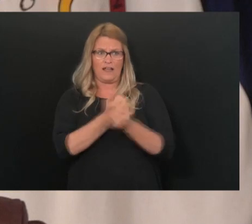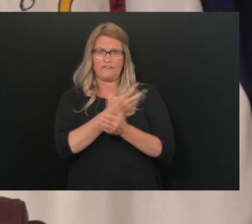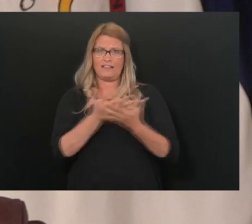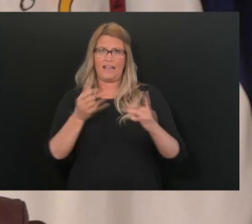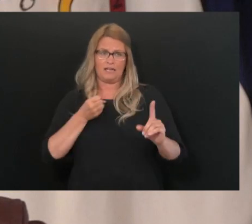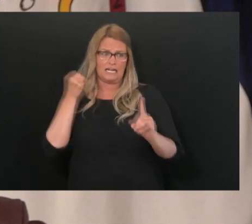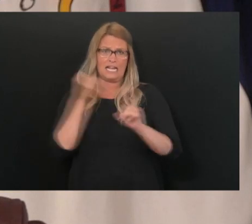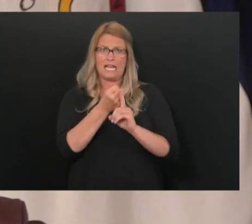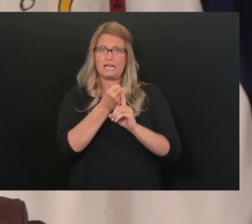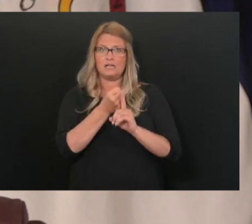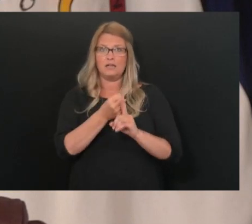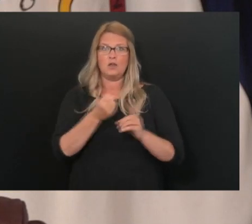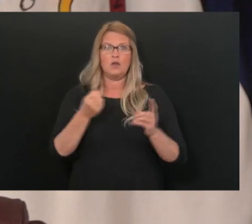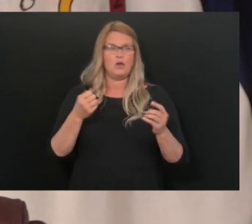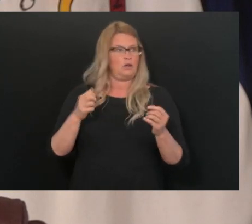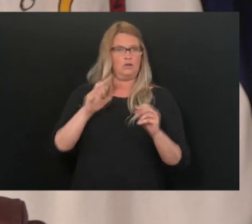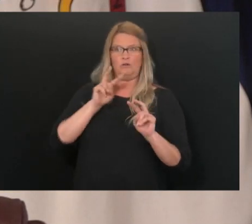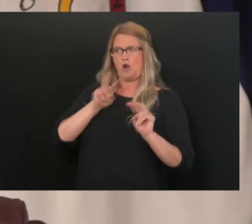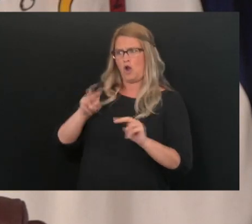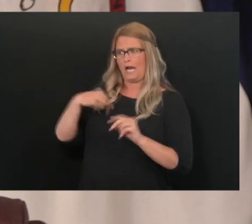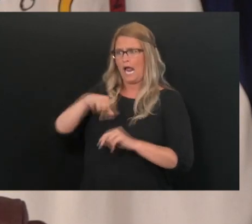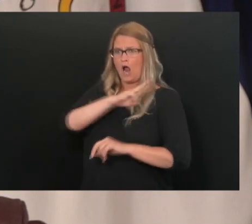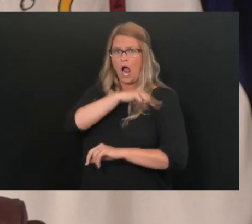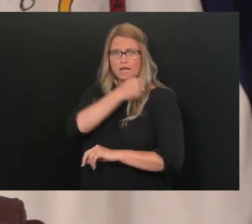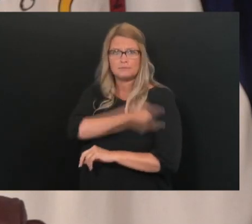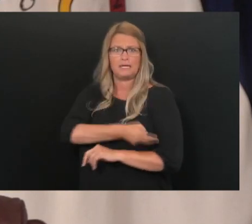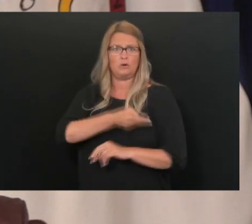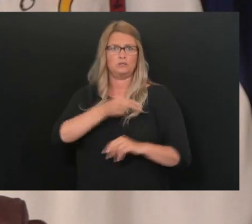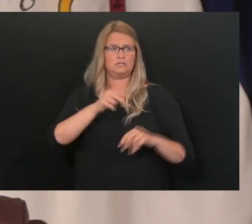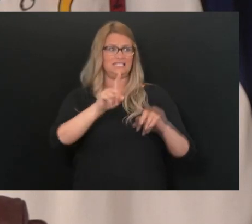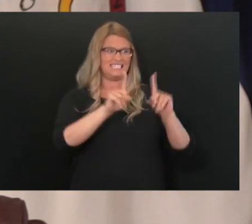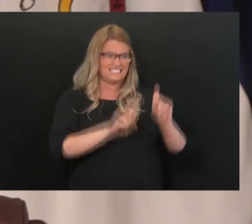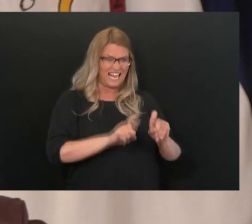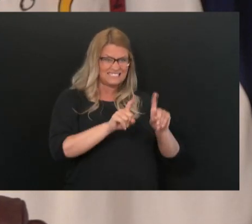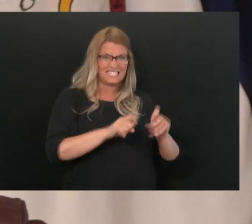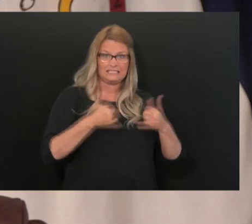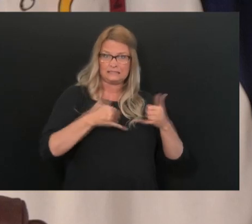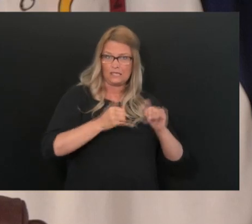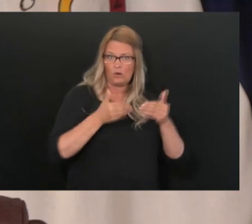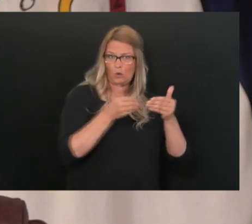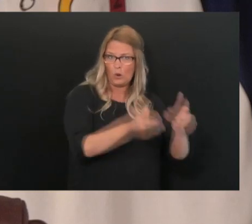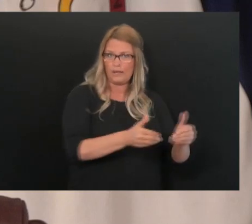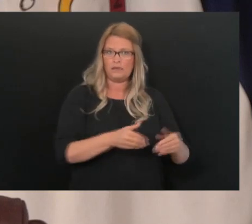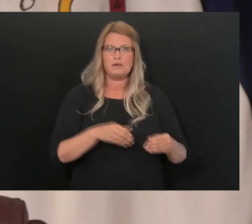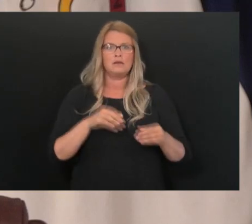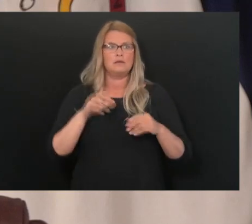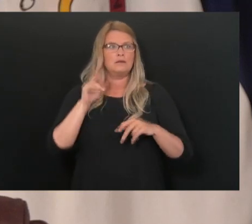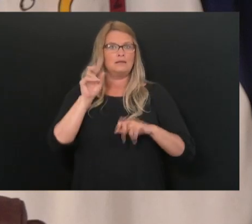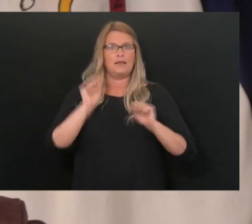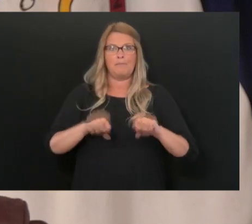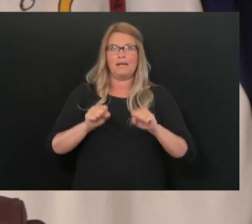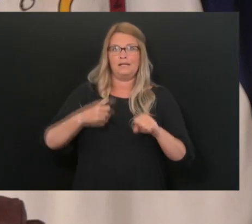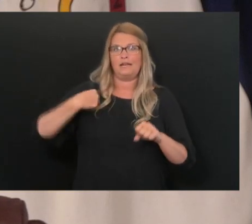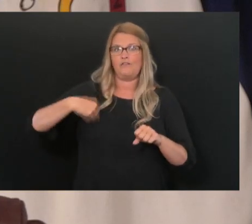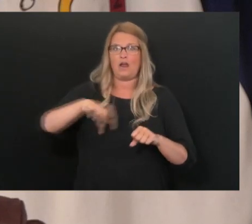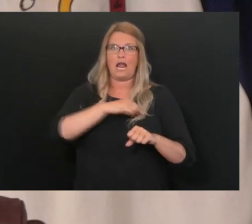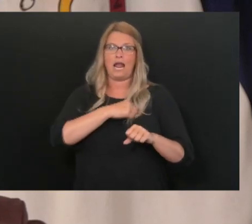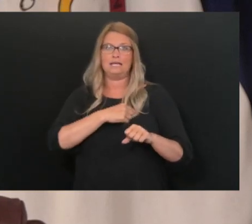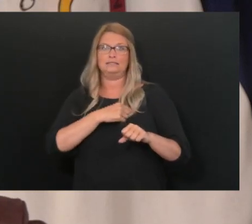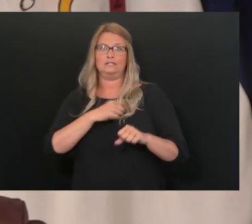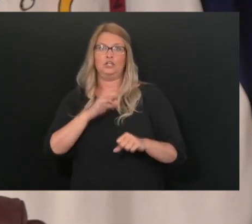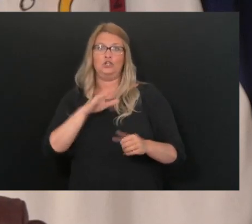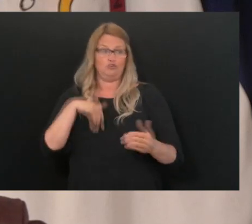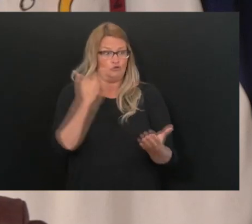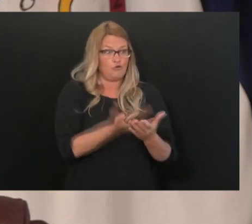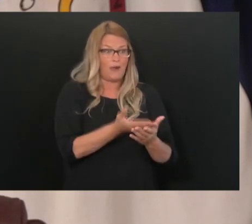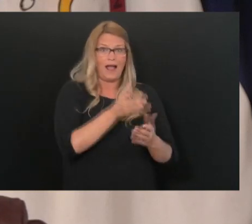standpoint of our hospitals, the abilities from the standpoint of testing, the abilities from the standpoint of us being able to run to the fire